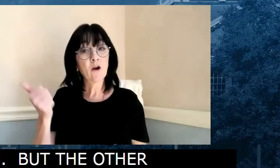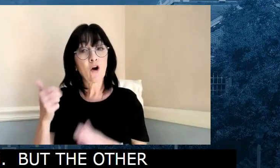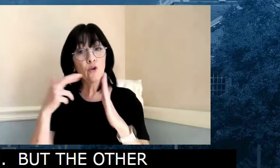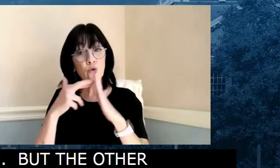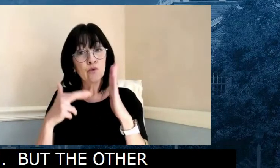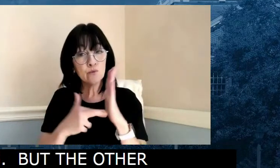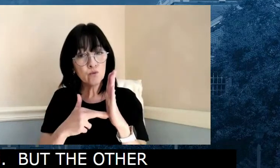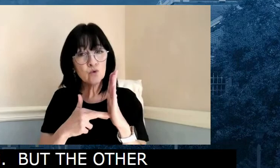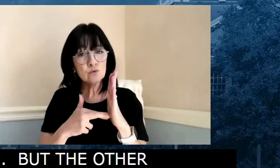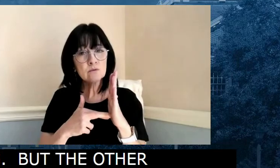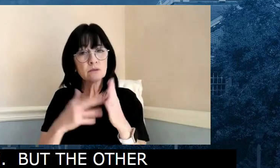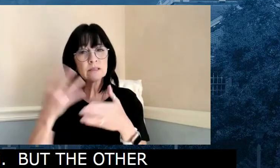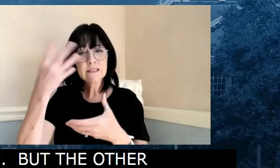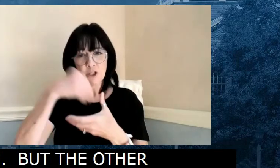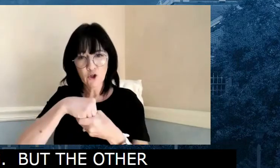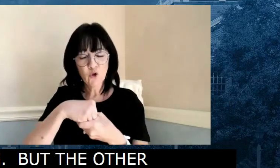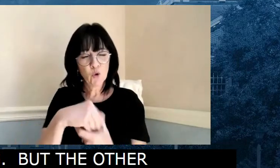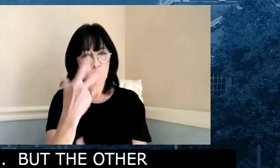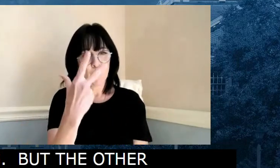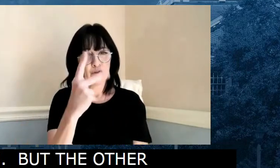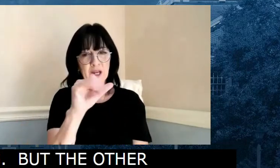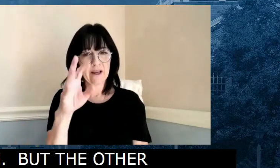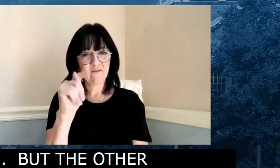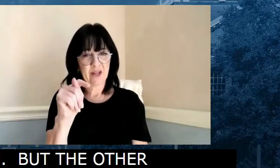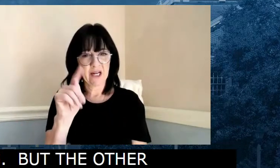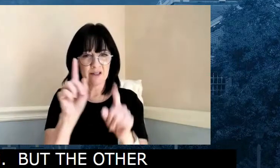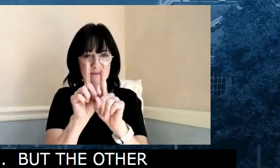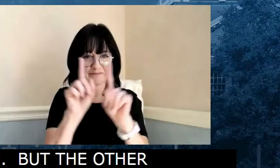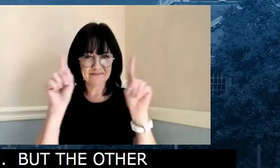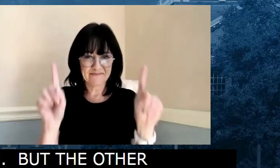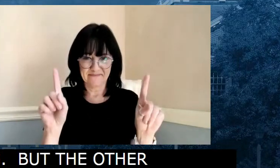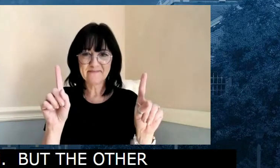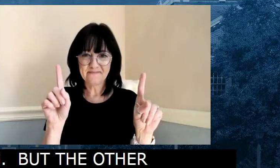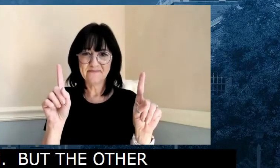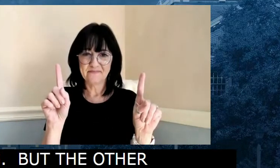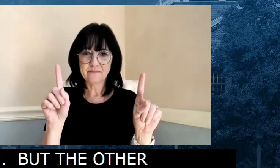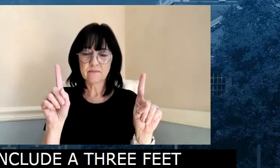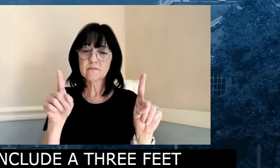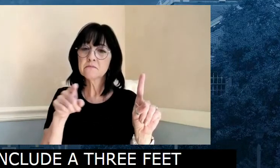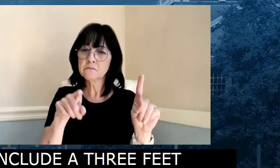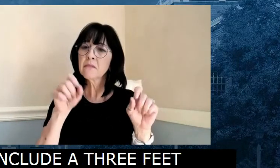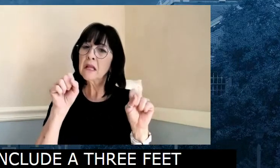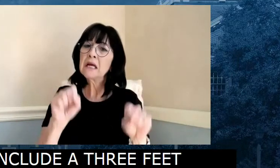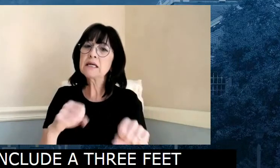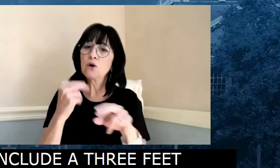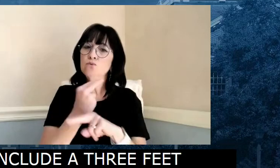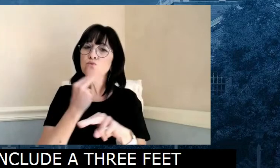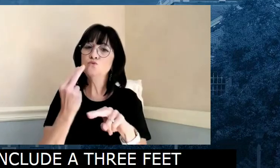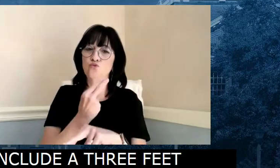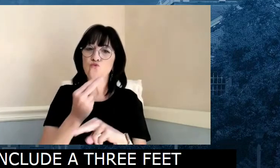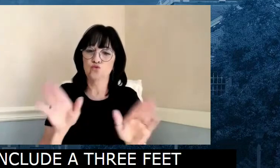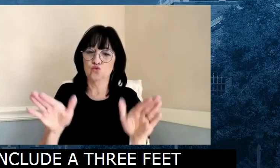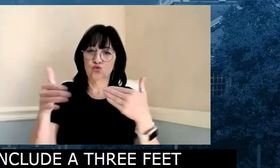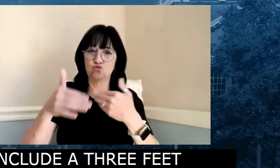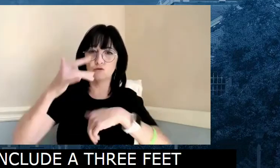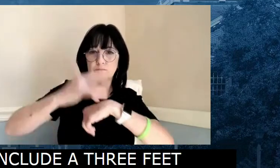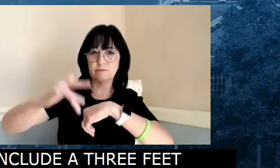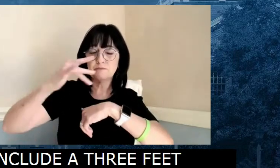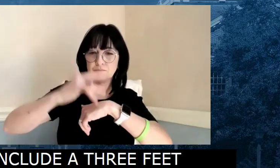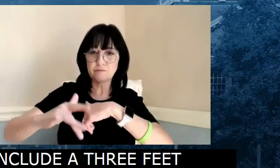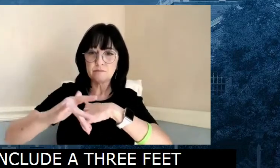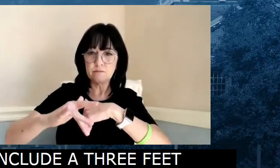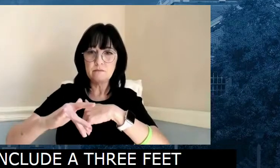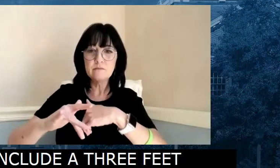include a 3 feet spacing, so you can maximize capacity, but still,